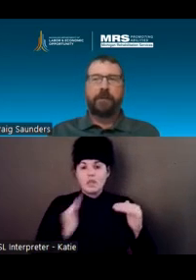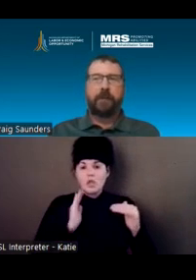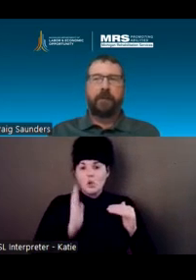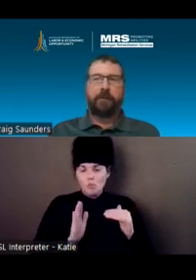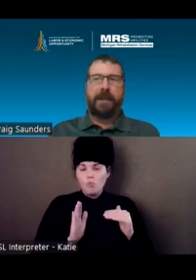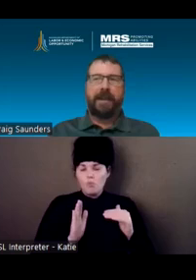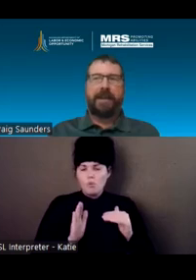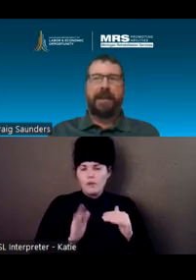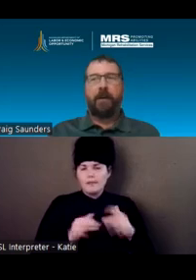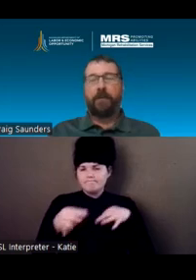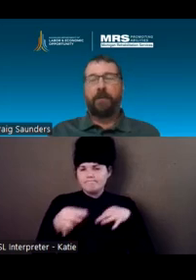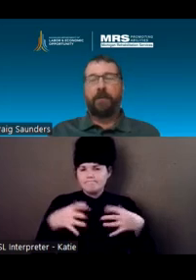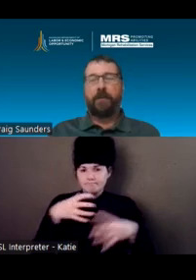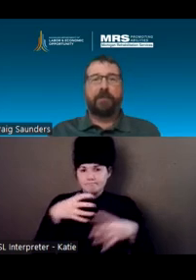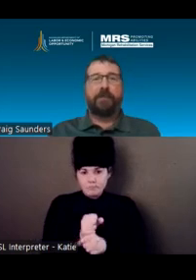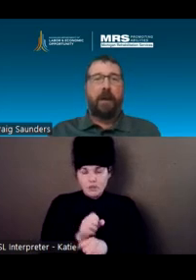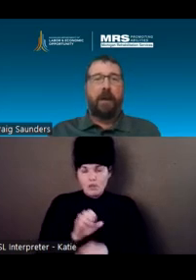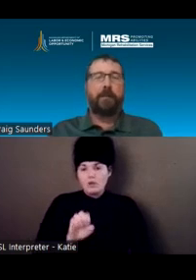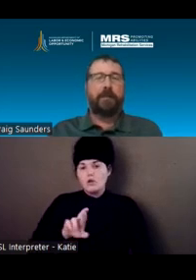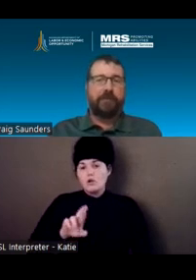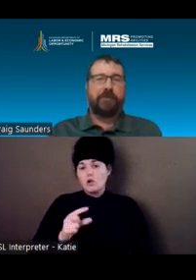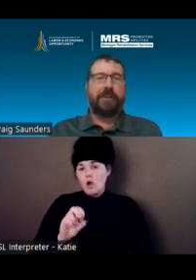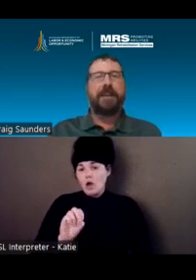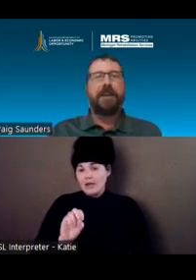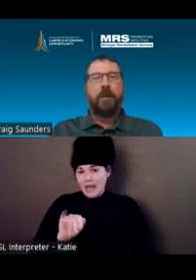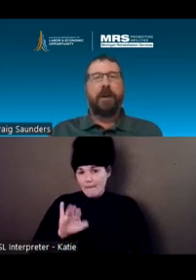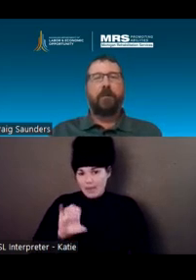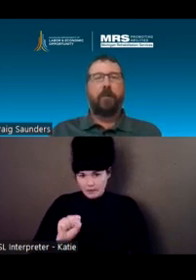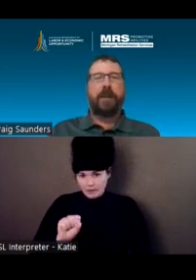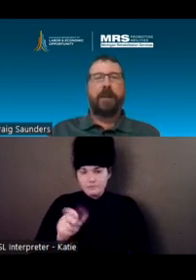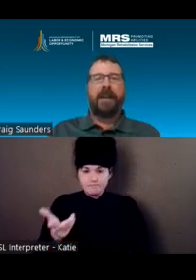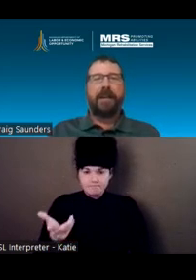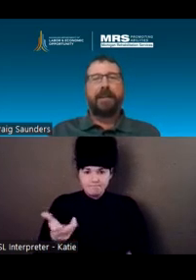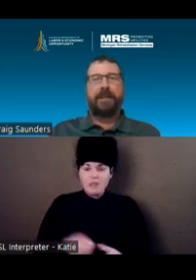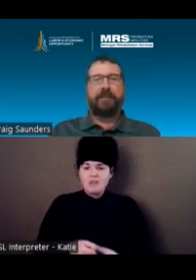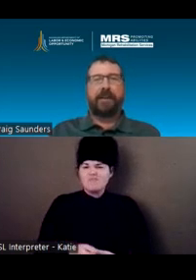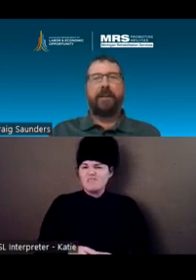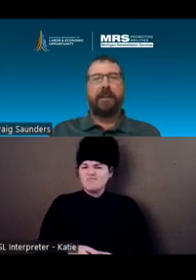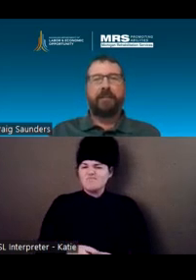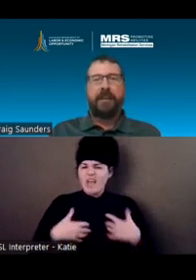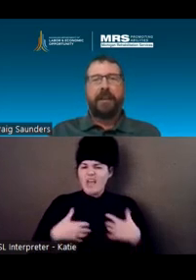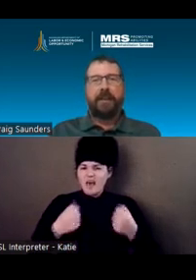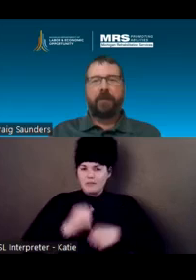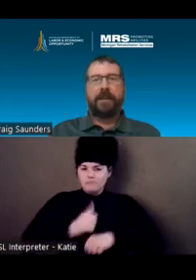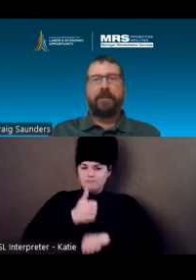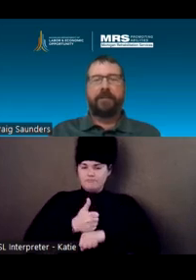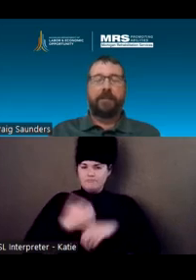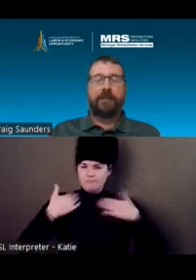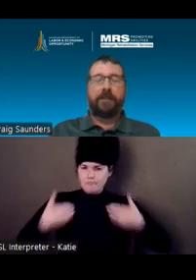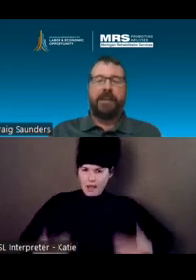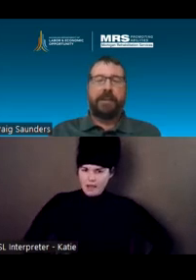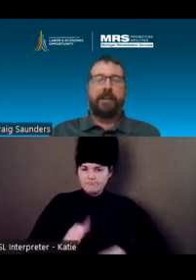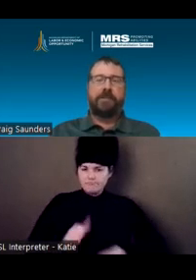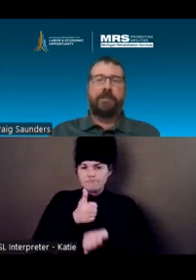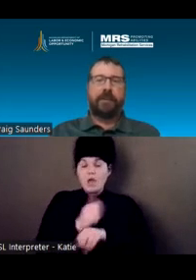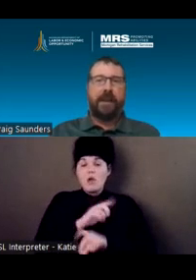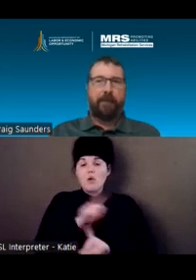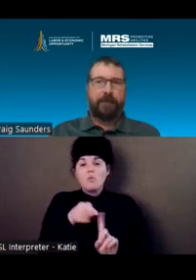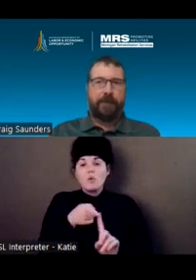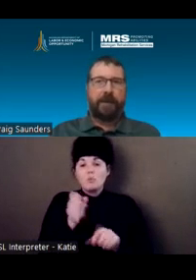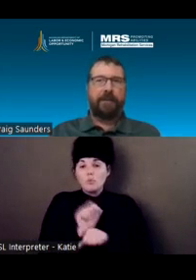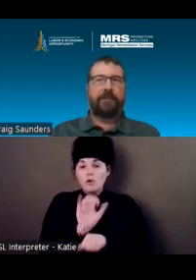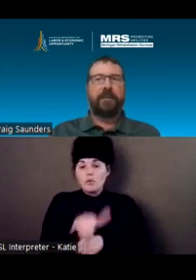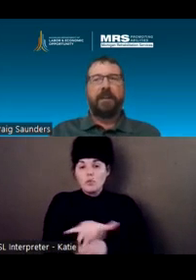ergonomic principles behind healthy positioning when working in these areas, as well as discuss the challenges